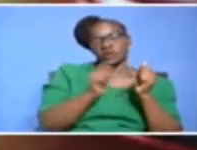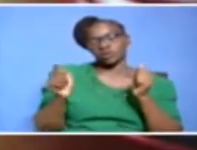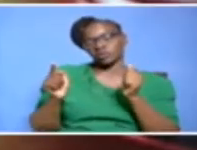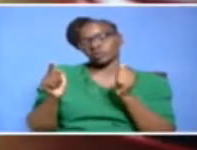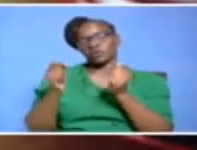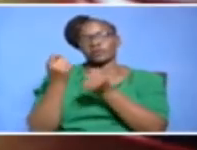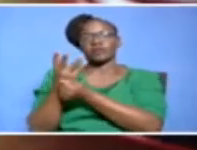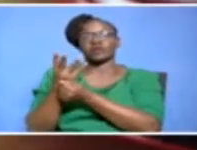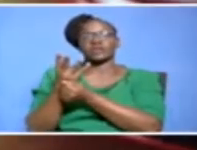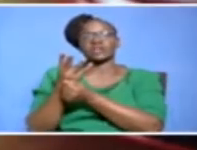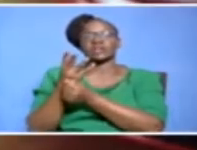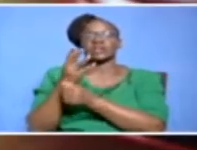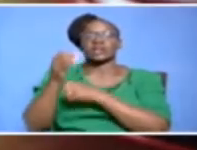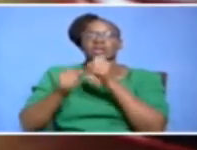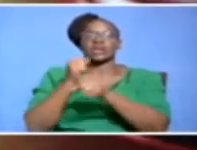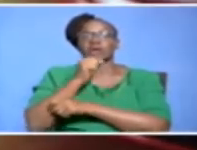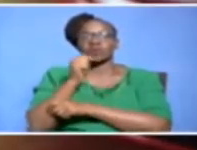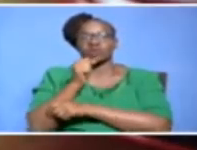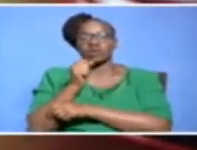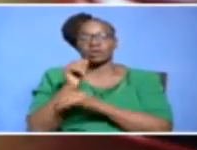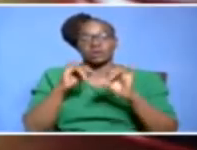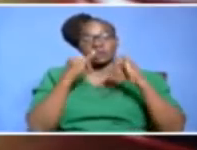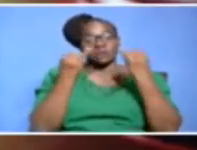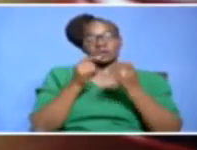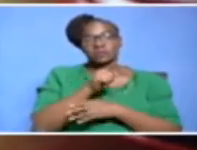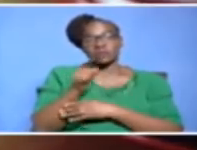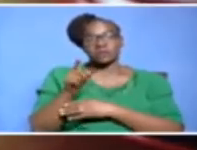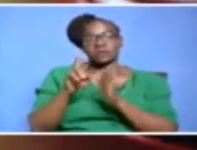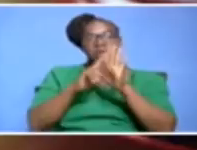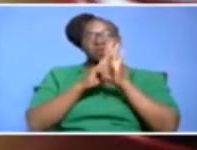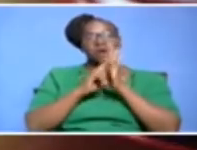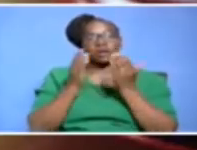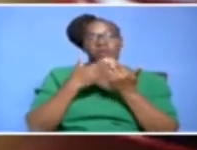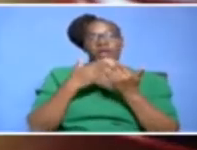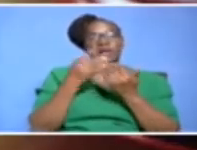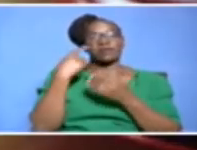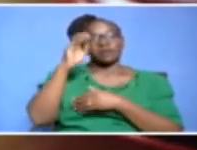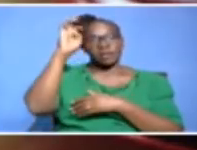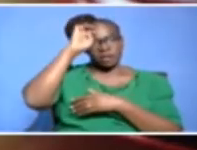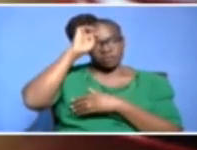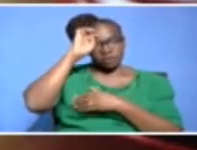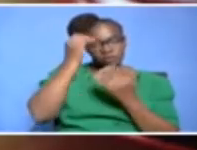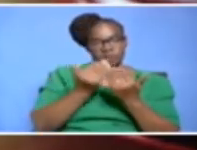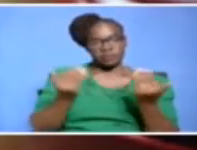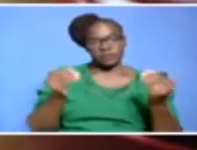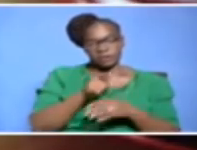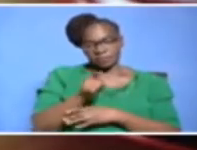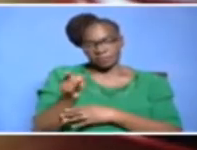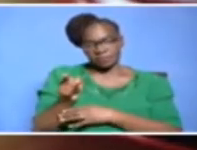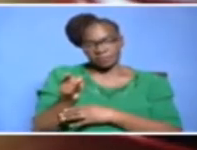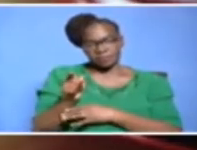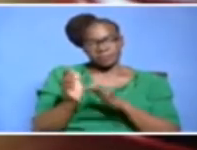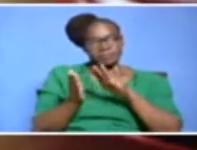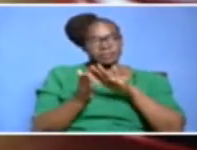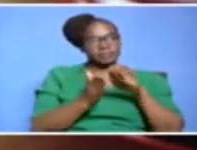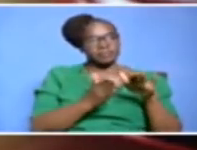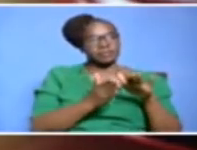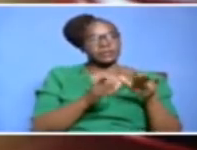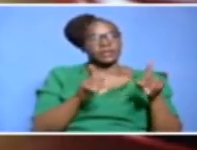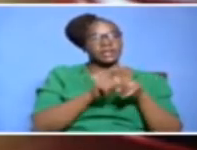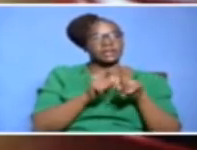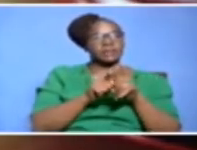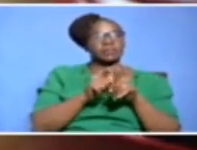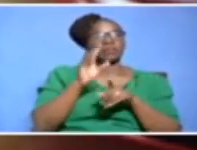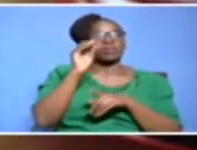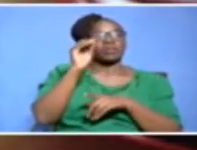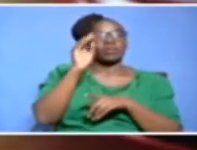and 14. This institution is required to cater for the education of the child, and the Borstal institutions are